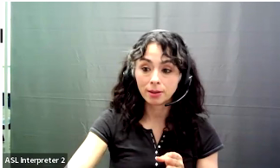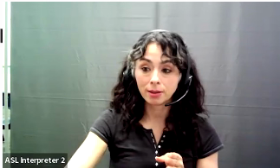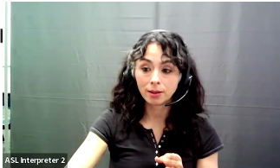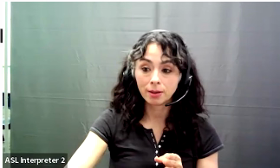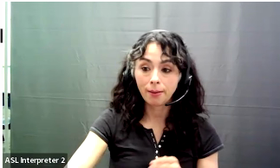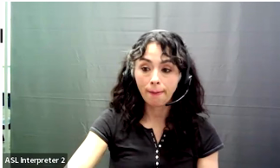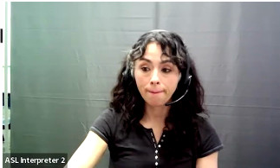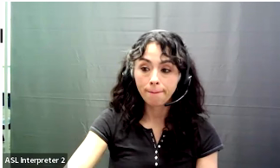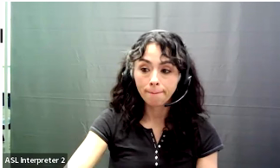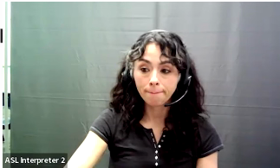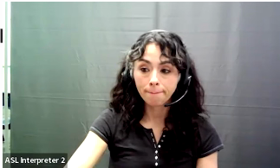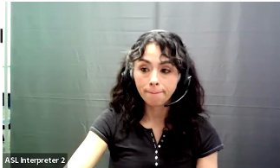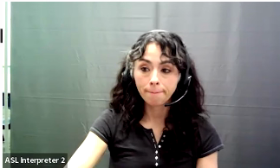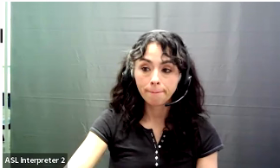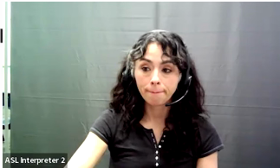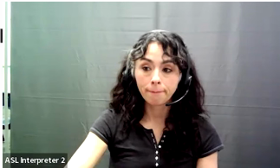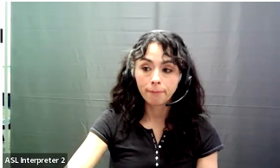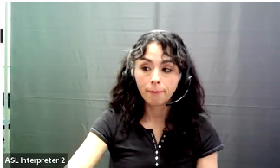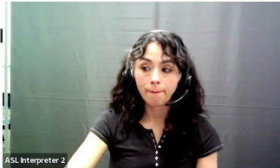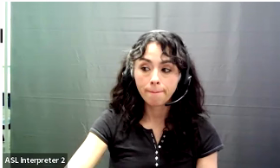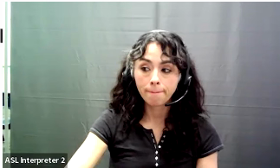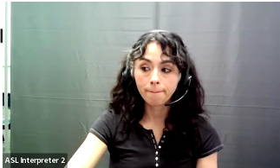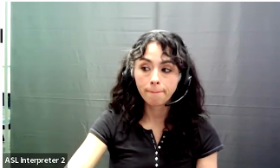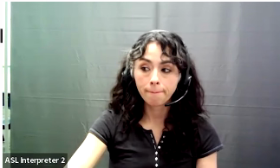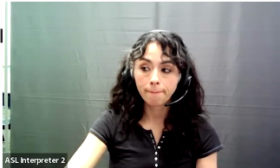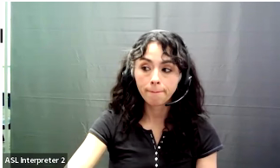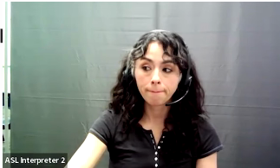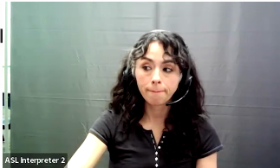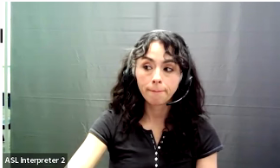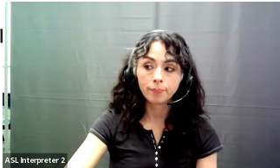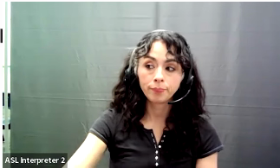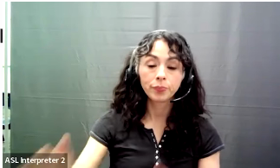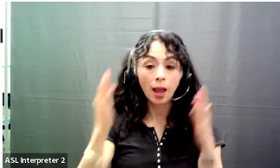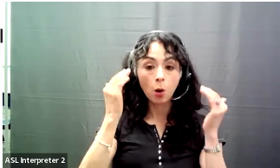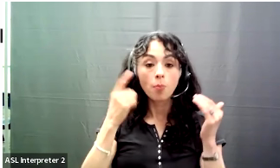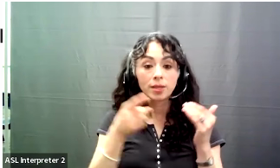a meeting that is useful for everyone.